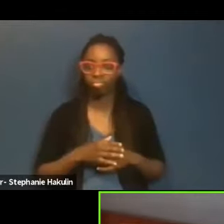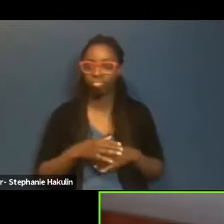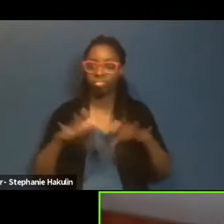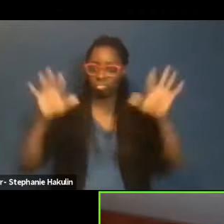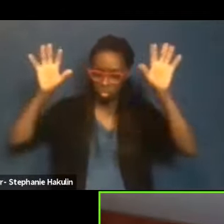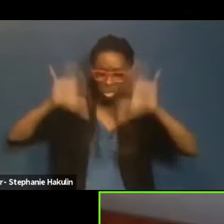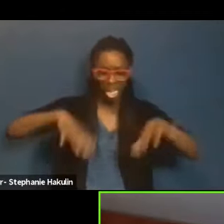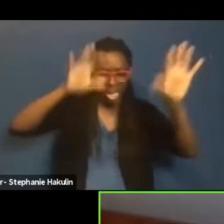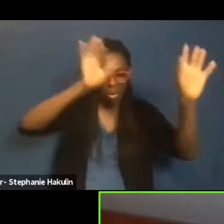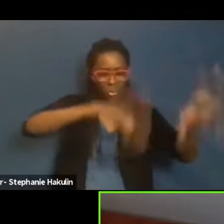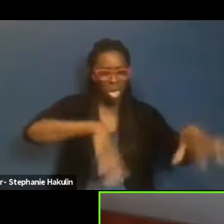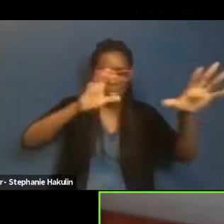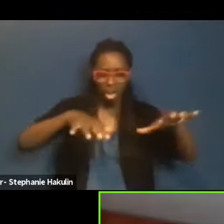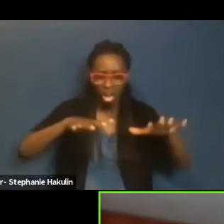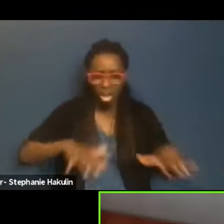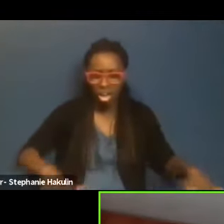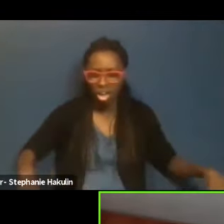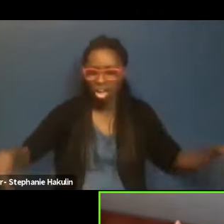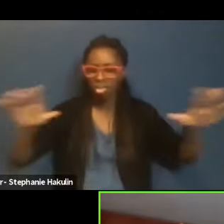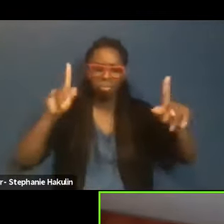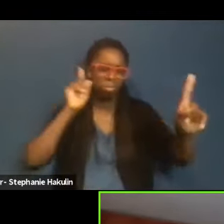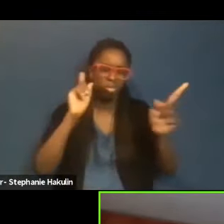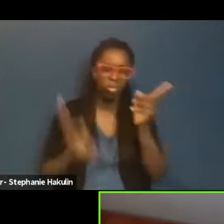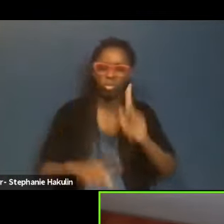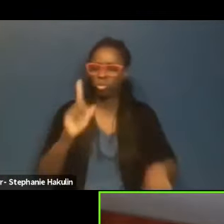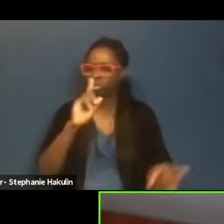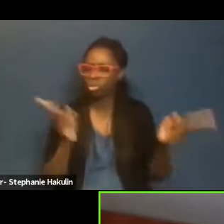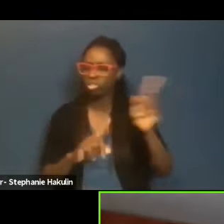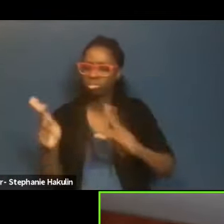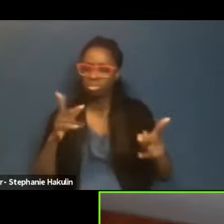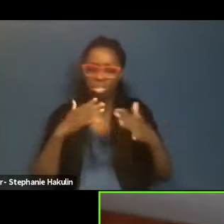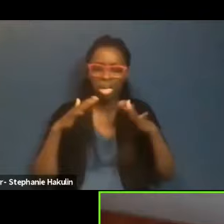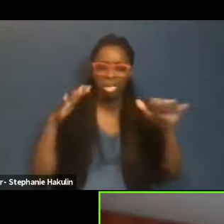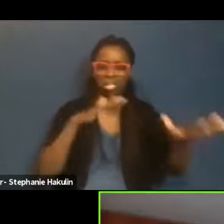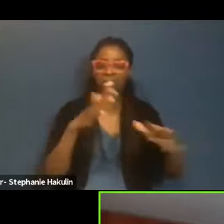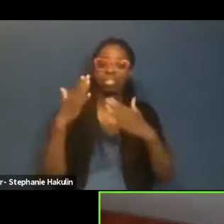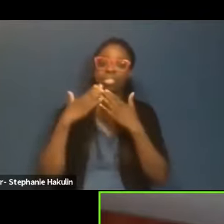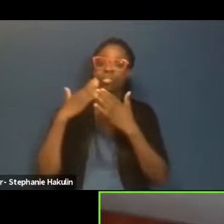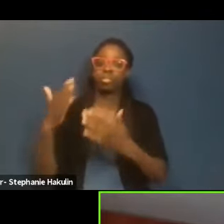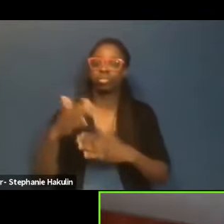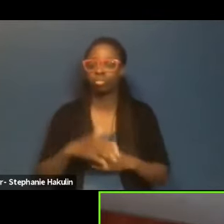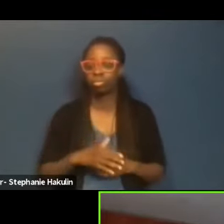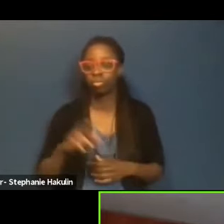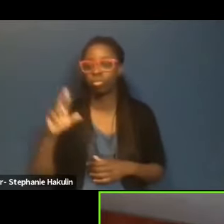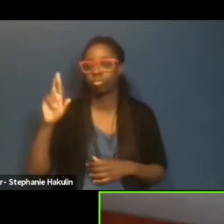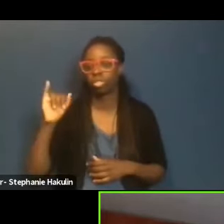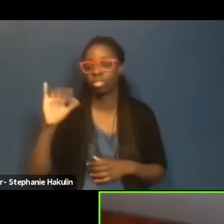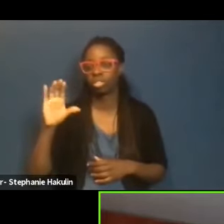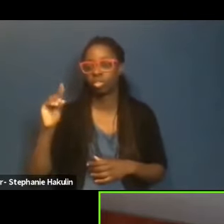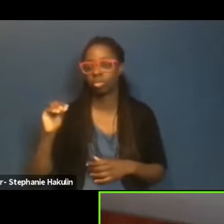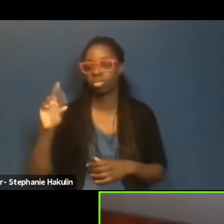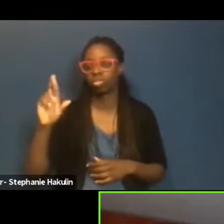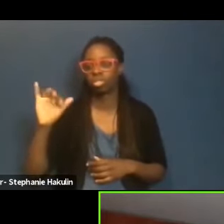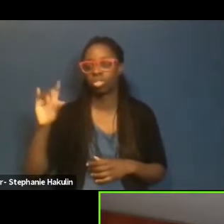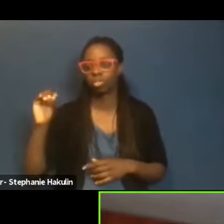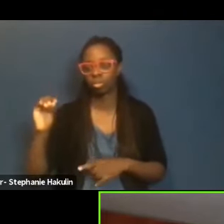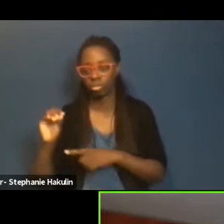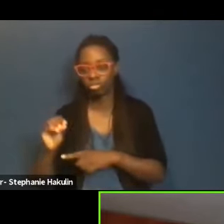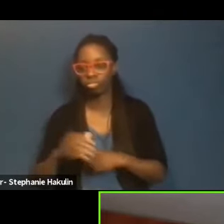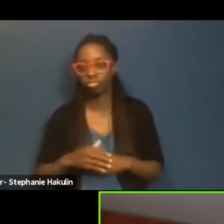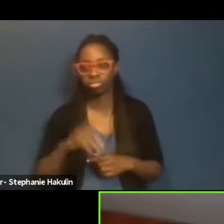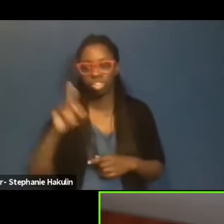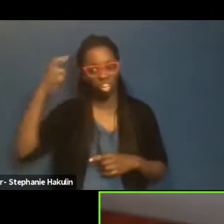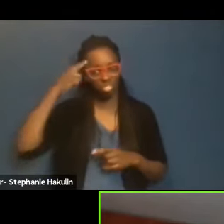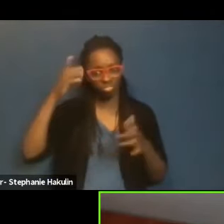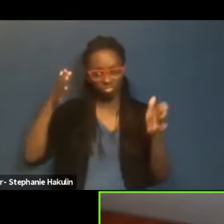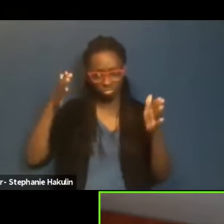and everyone prays. Ricardo Antonio Rosello Nevarez, may all of your nights henceforth be sleepless. May whatever enclosure you